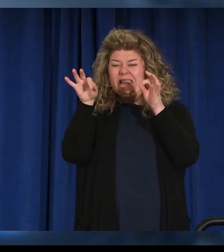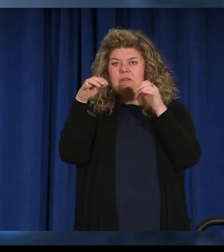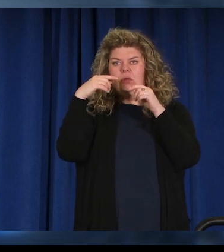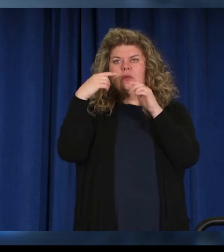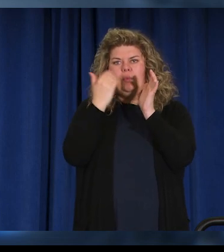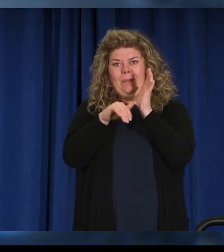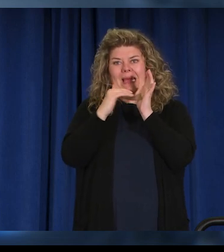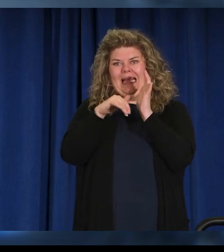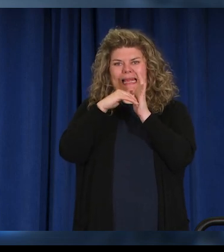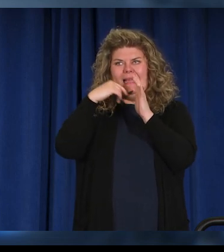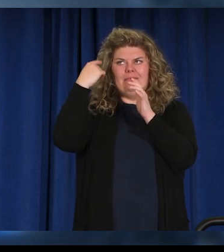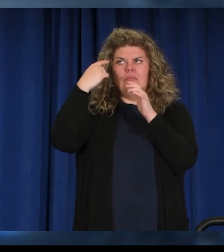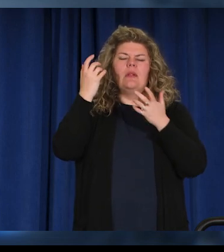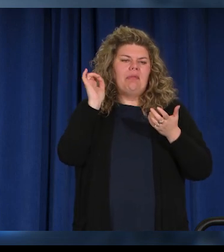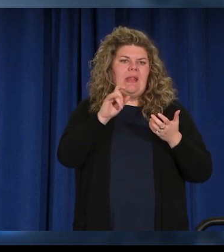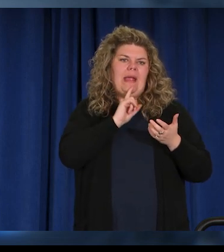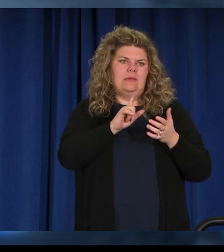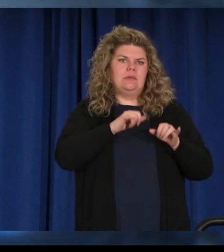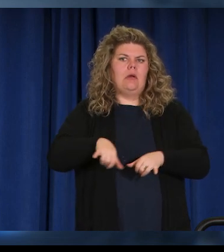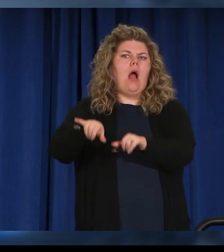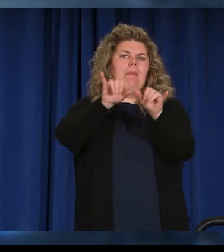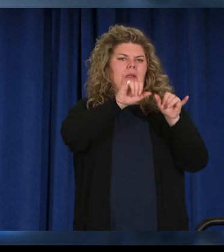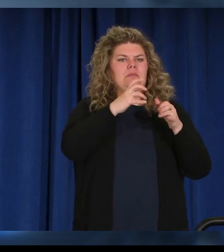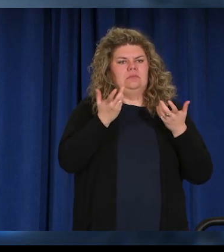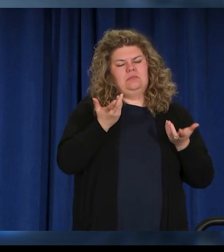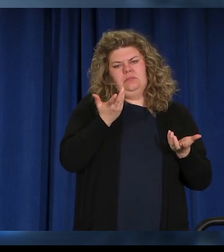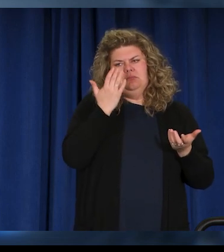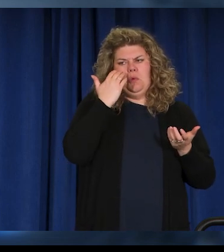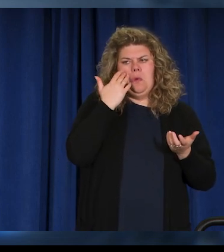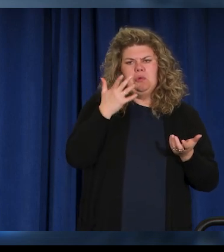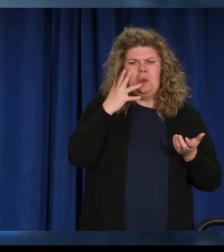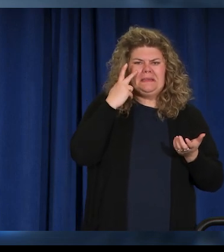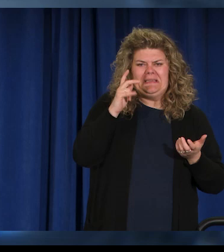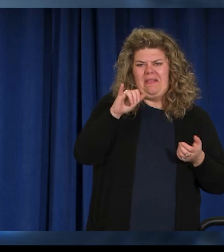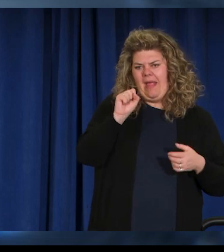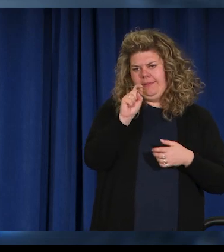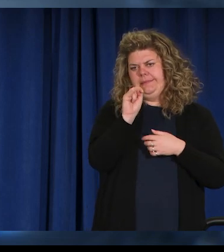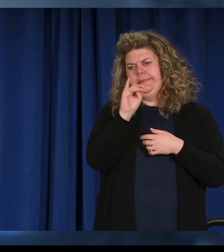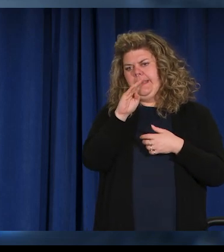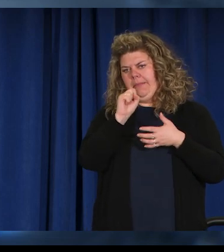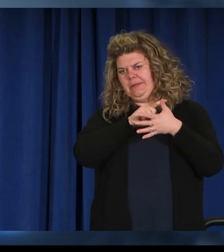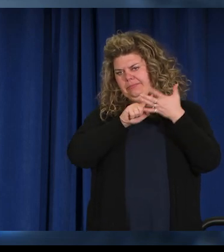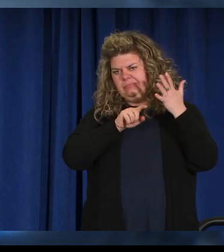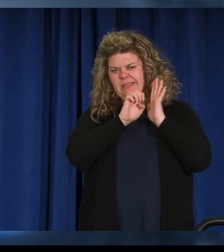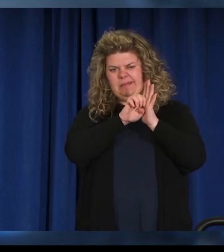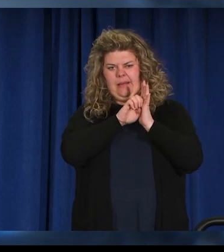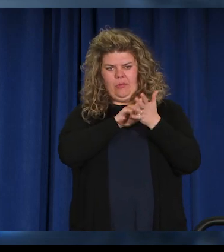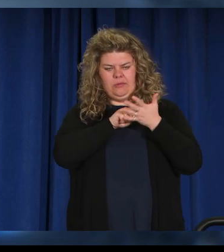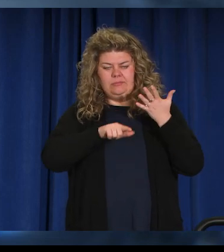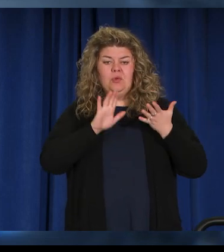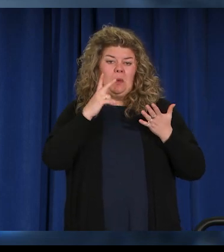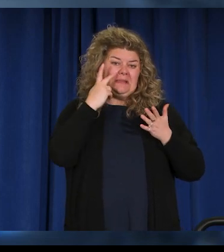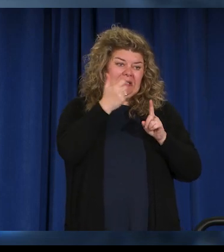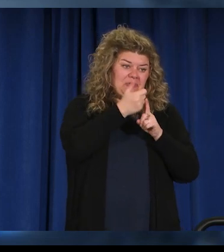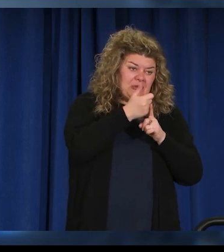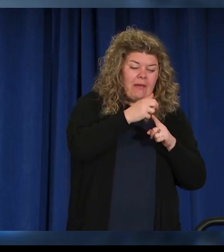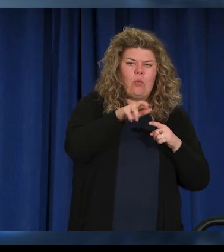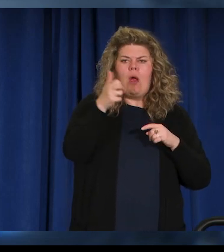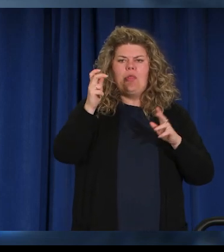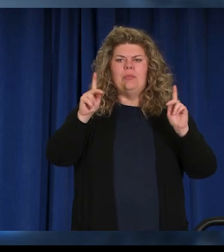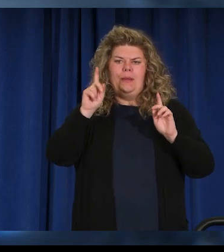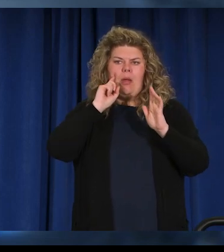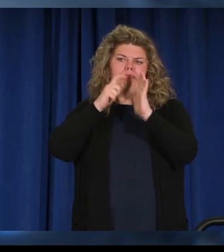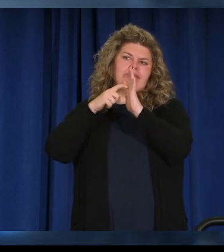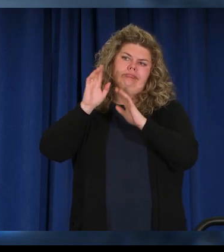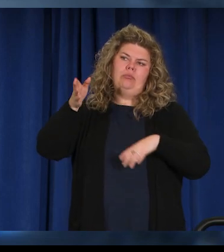of these, but these are a lot of common stims that you may see within yourself or people around you. We find